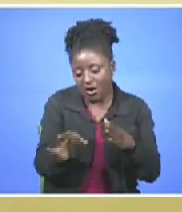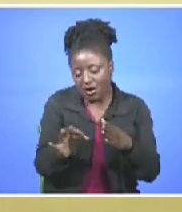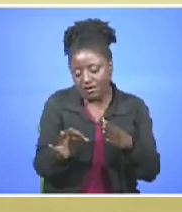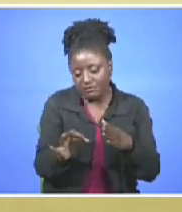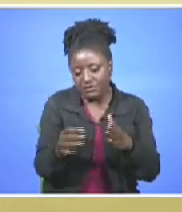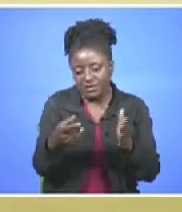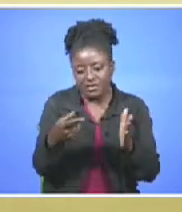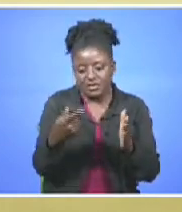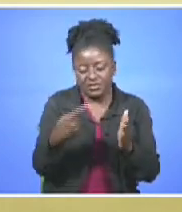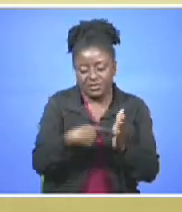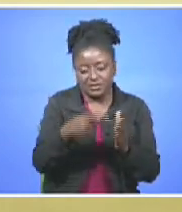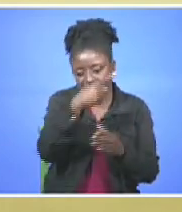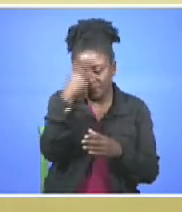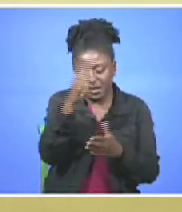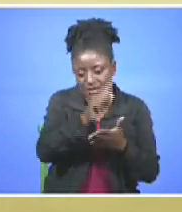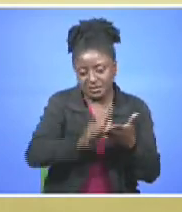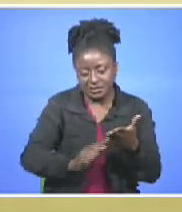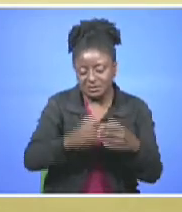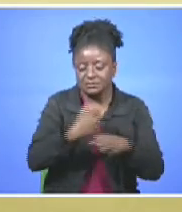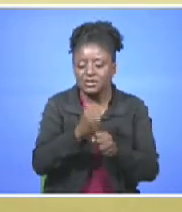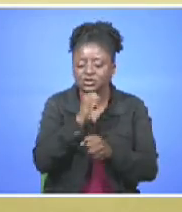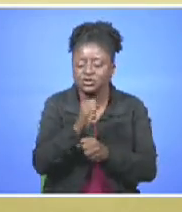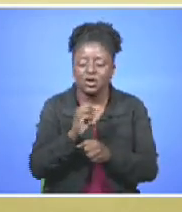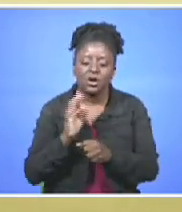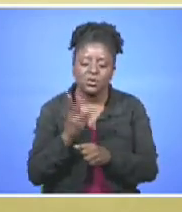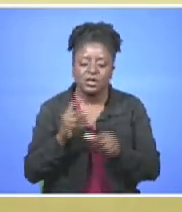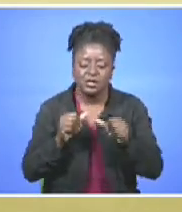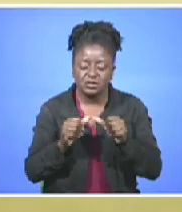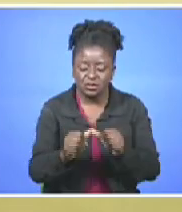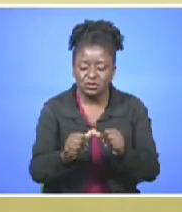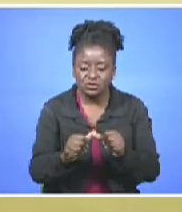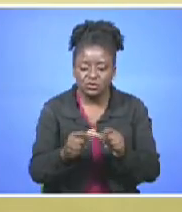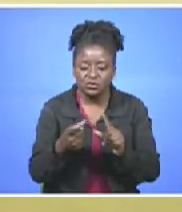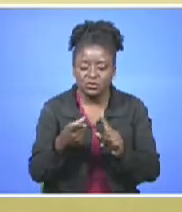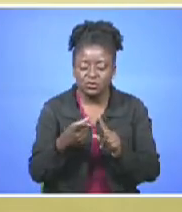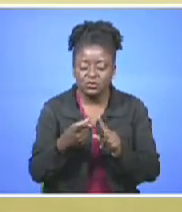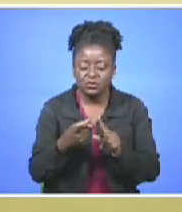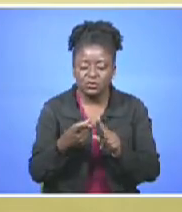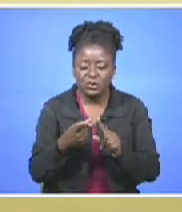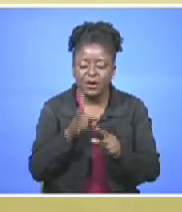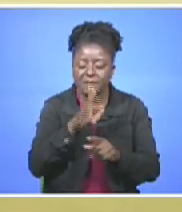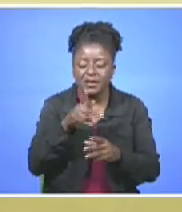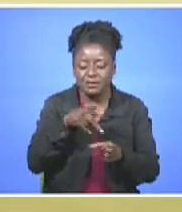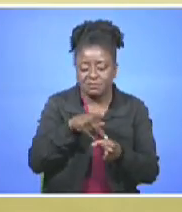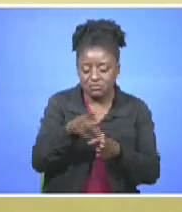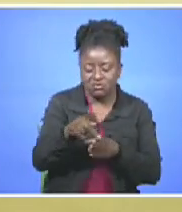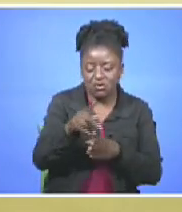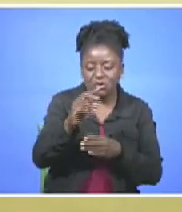is to ensure that we continue to be proactive in our dialogue with the European Union.